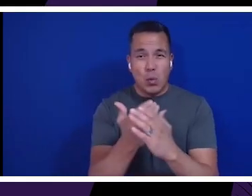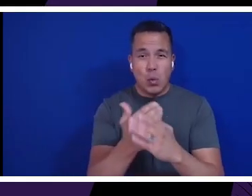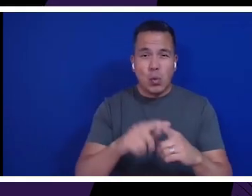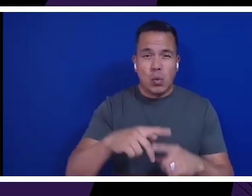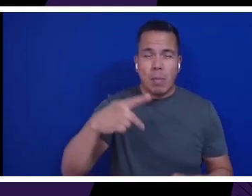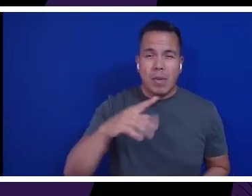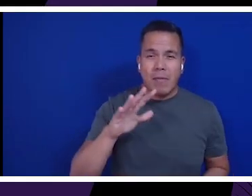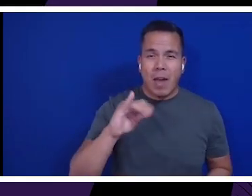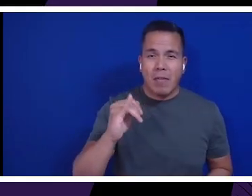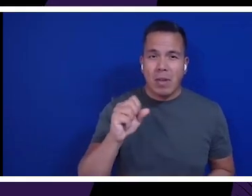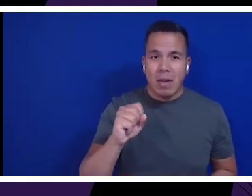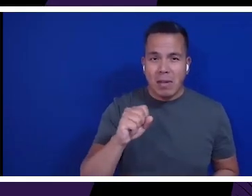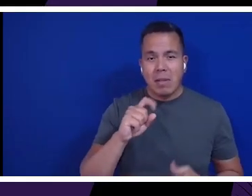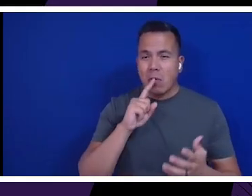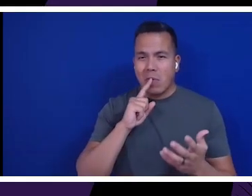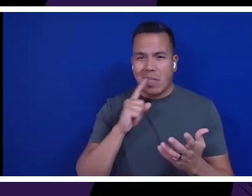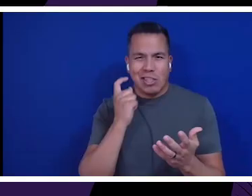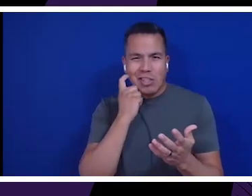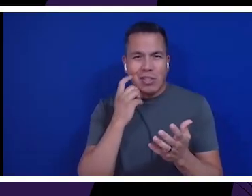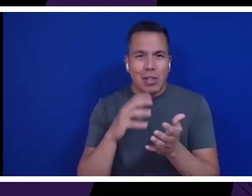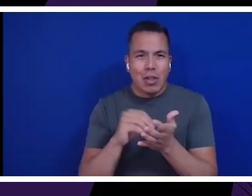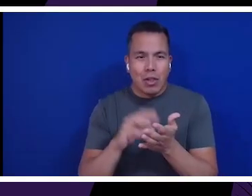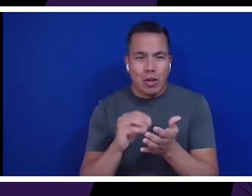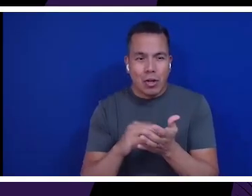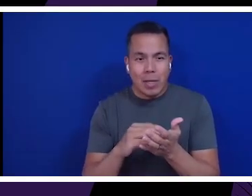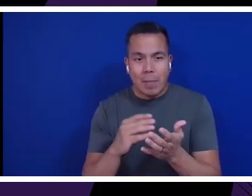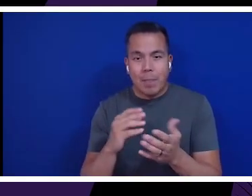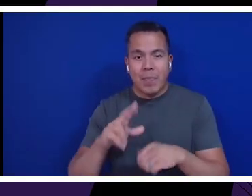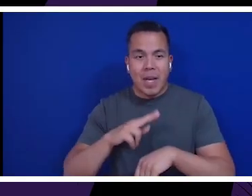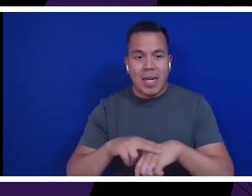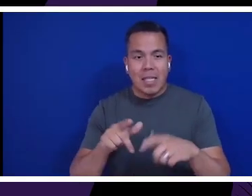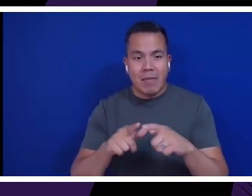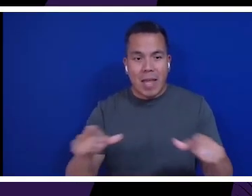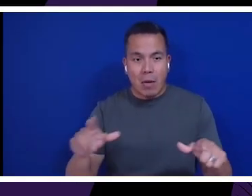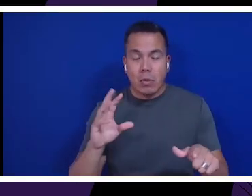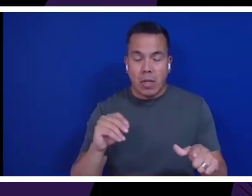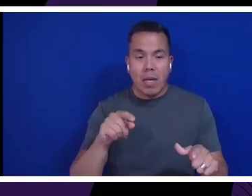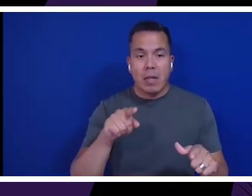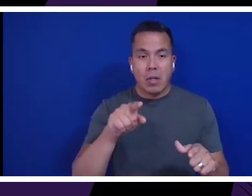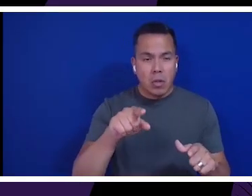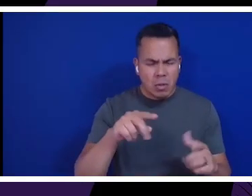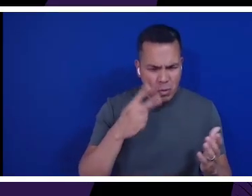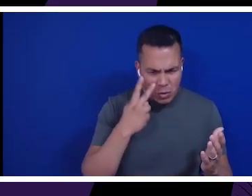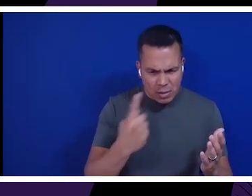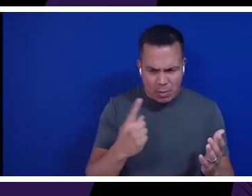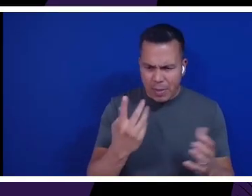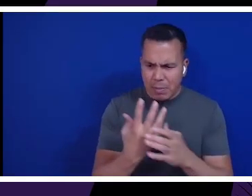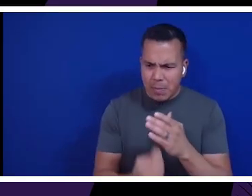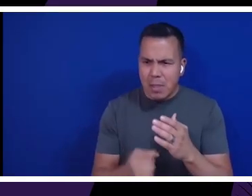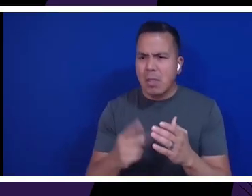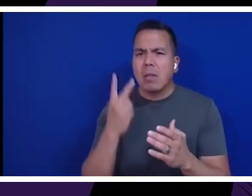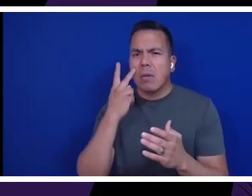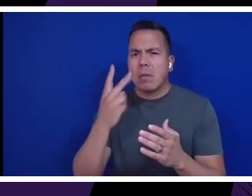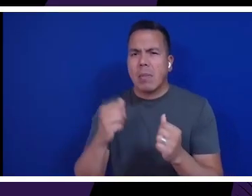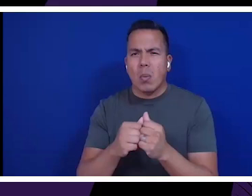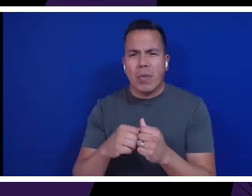and you are just learning it, particularly if you're learning in your native language and you just saw something, okay, this is something which is missing, or this is something which I type I